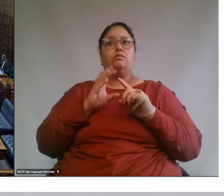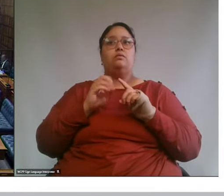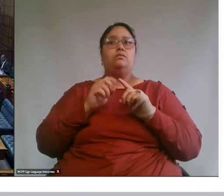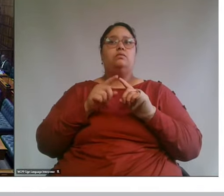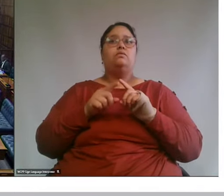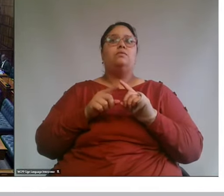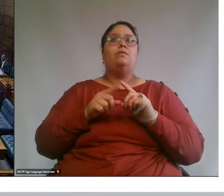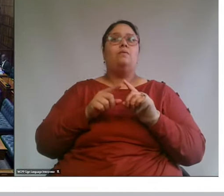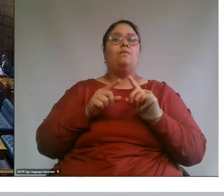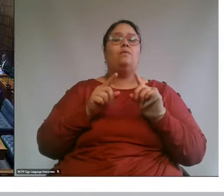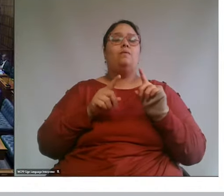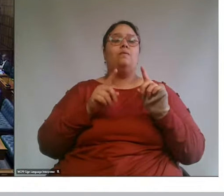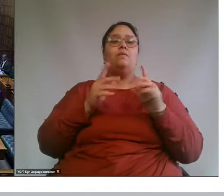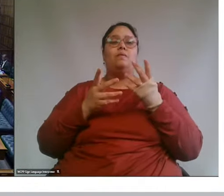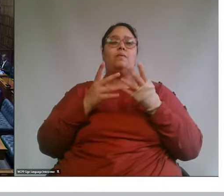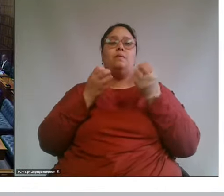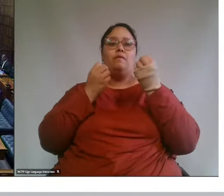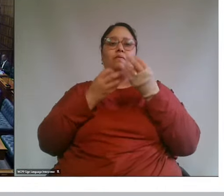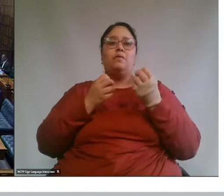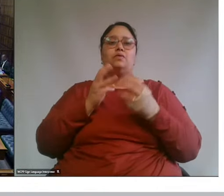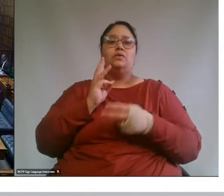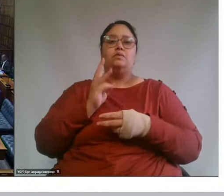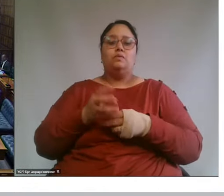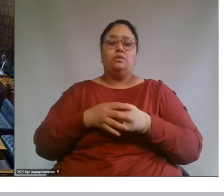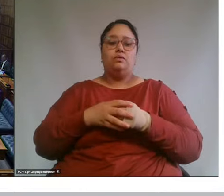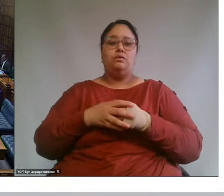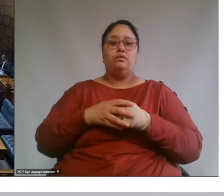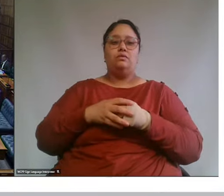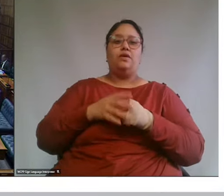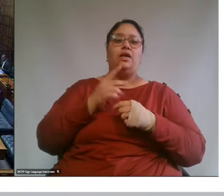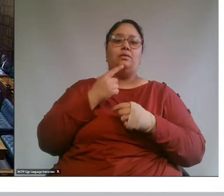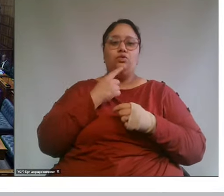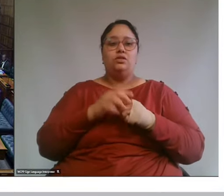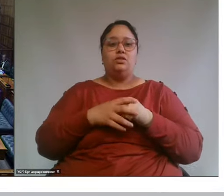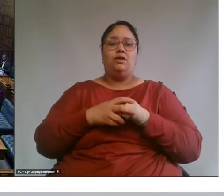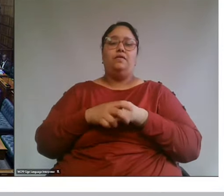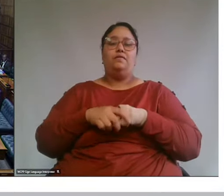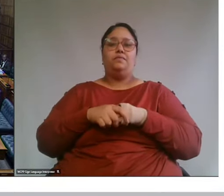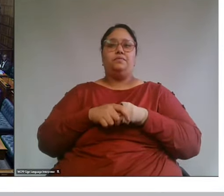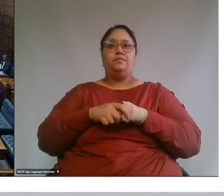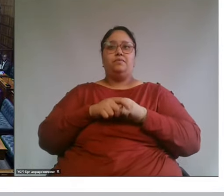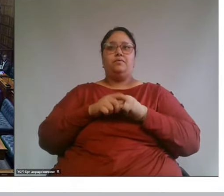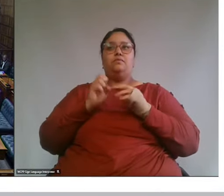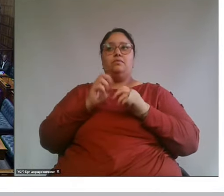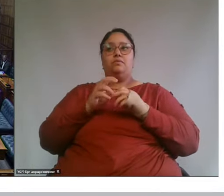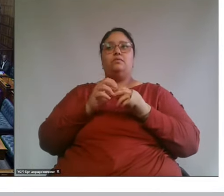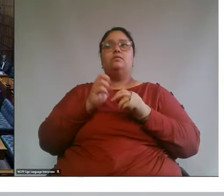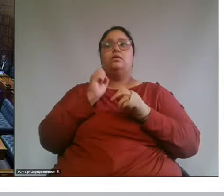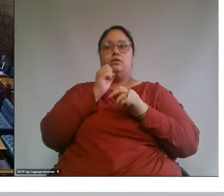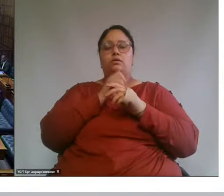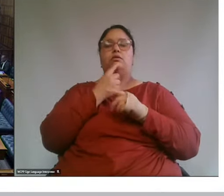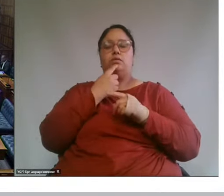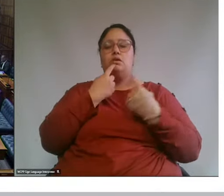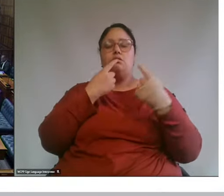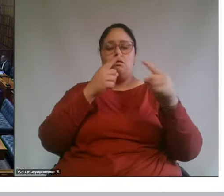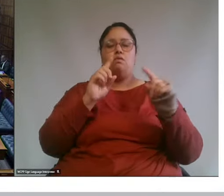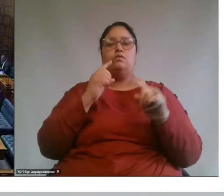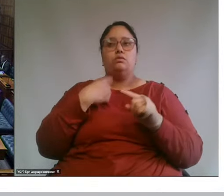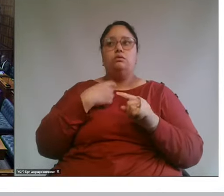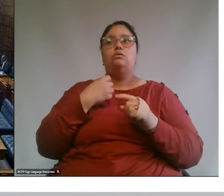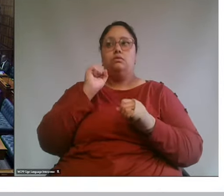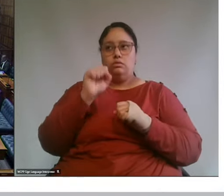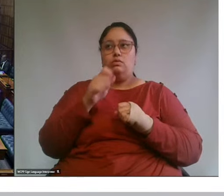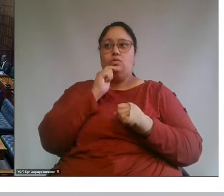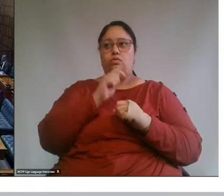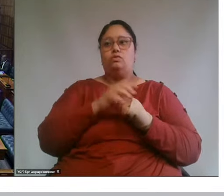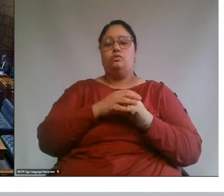we we make sure that that information so as a result we track the number of trade agreements signed and in some cases you would see